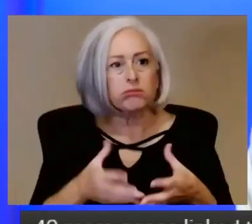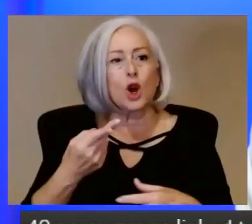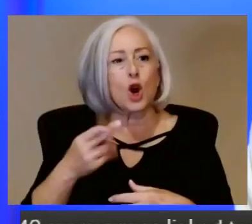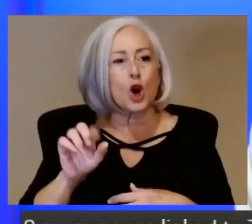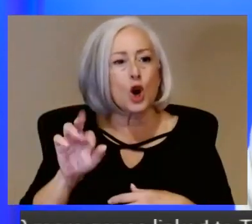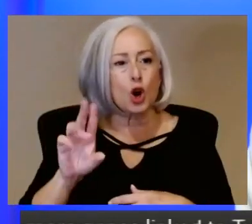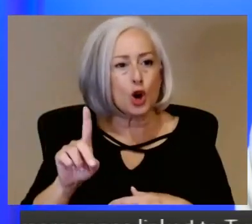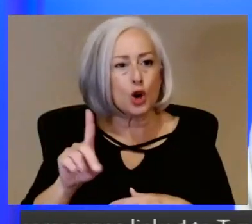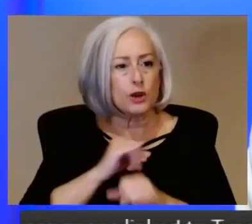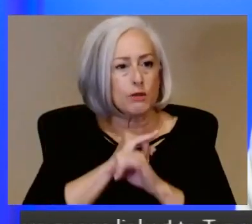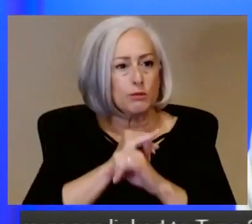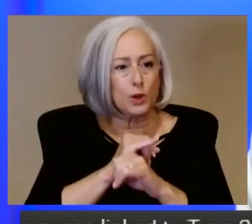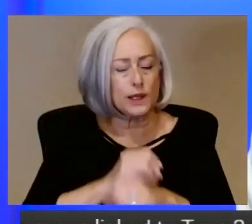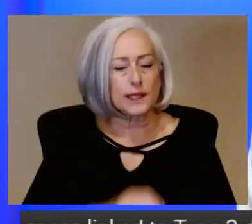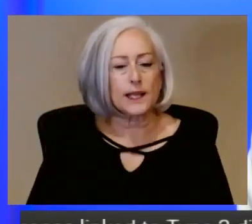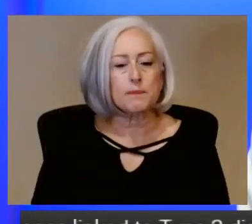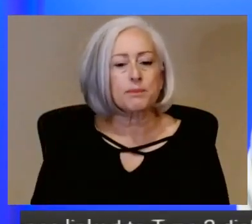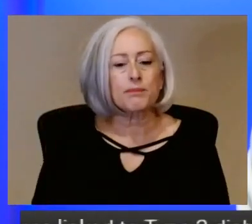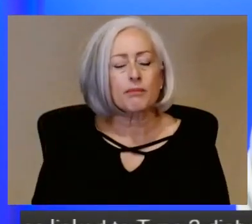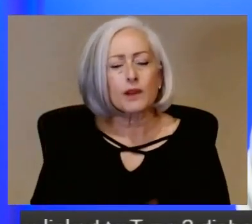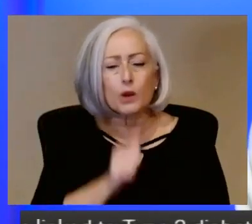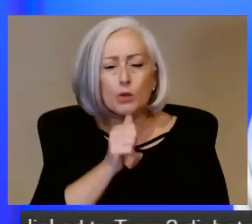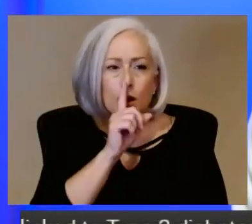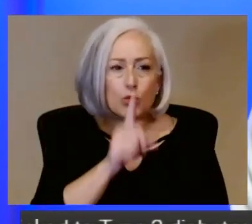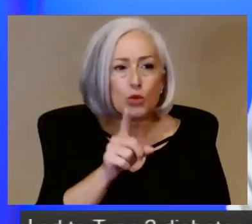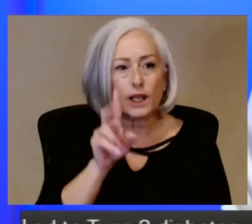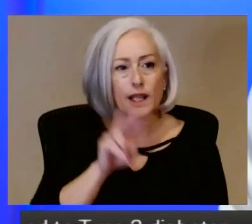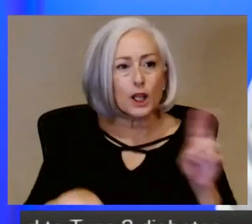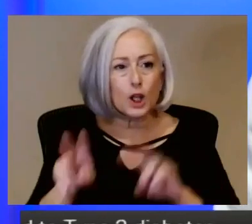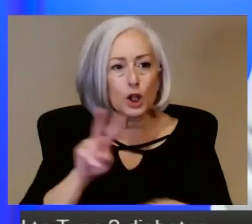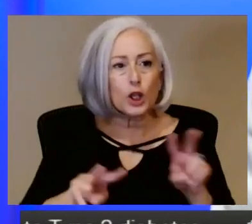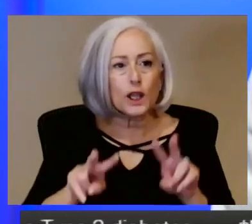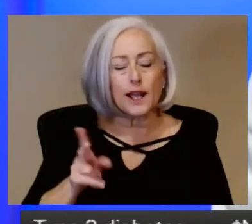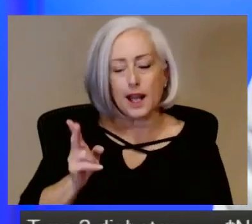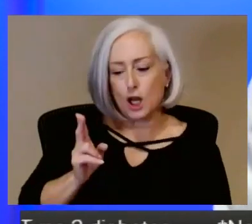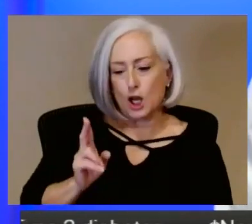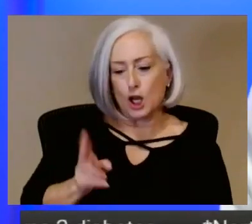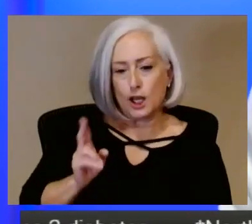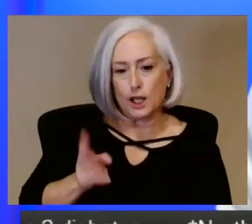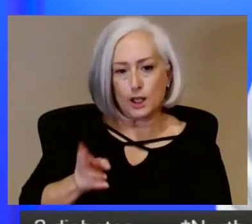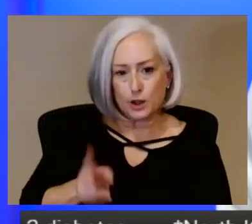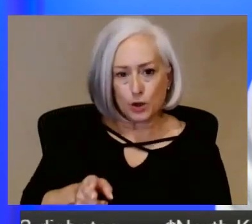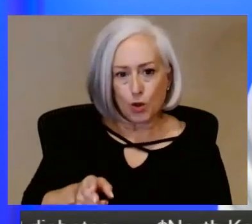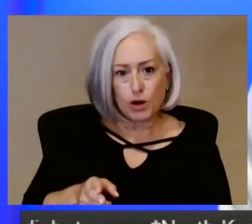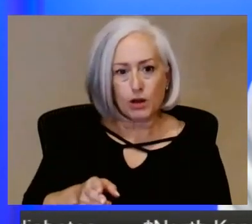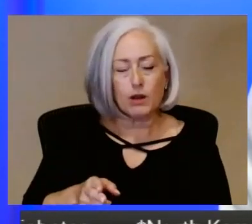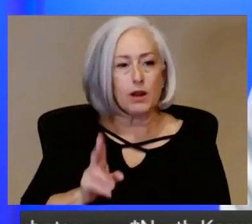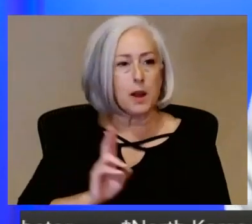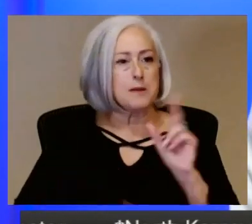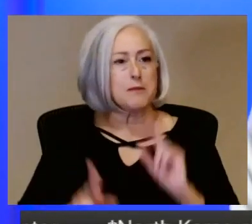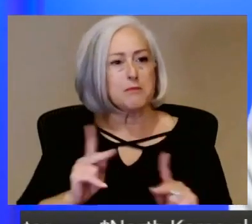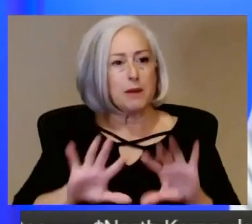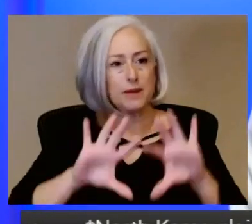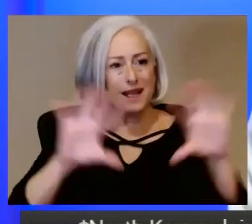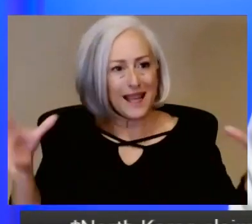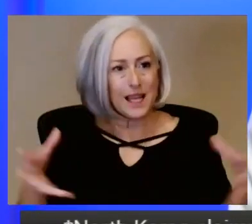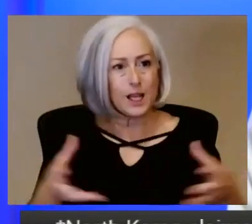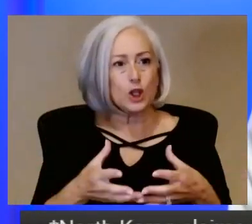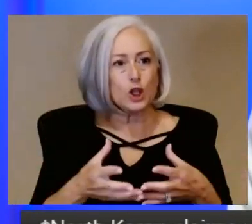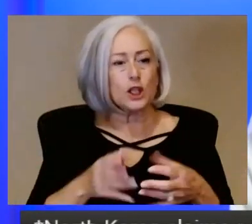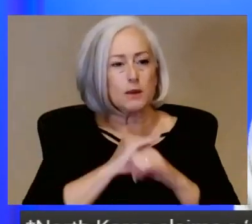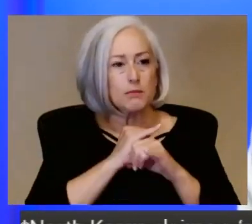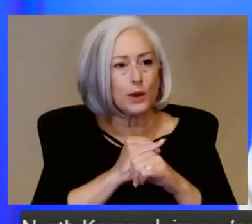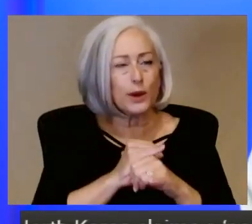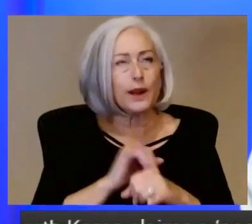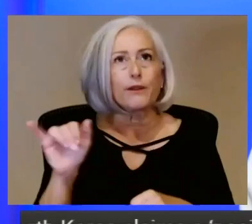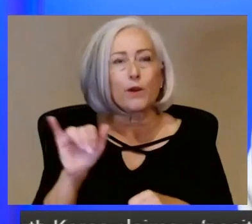the typical or the historical herd or population immunity that we were for something, say, like chickenpox or